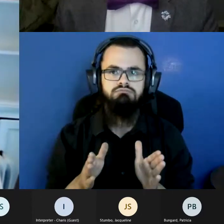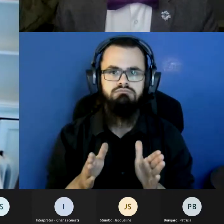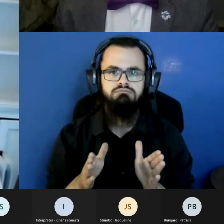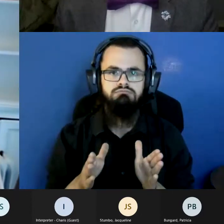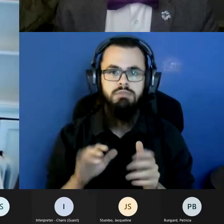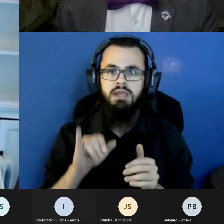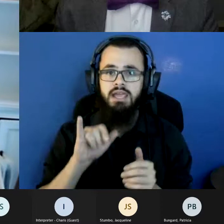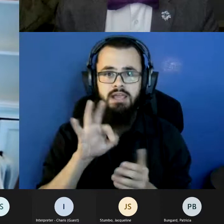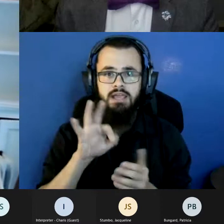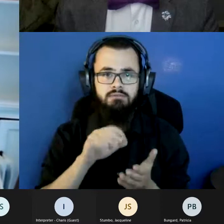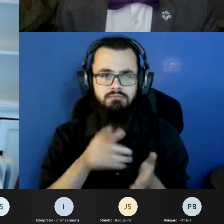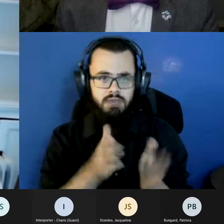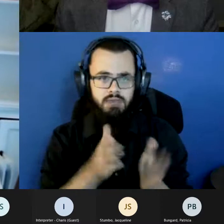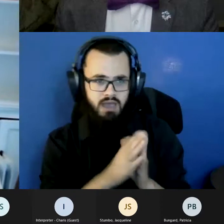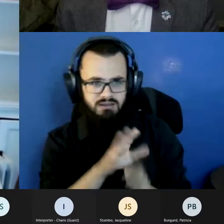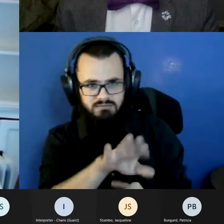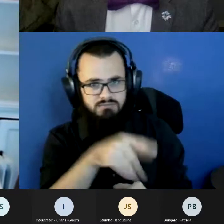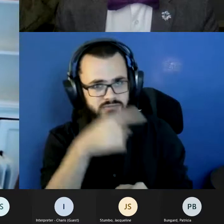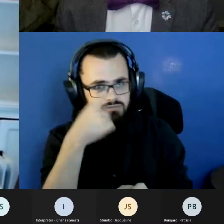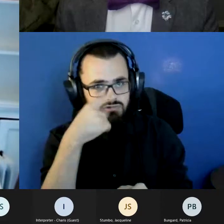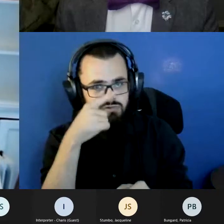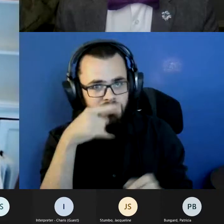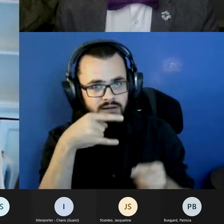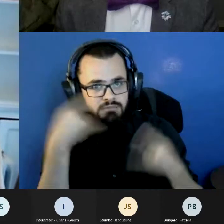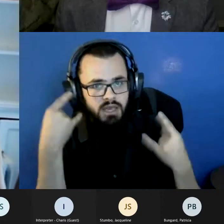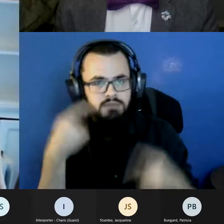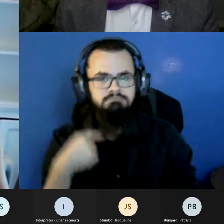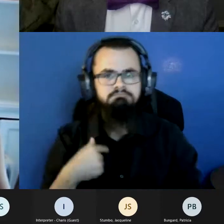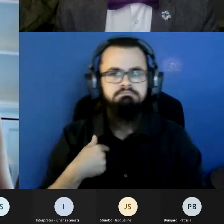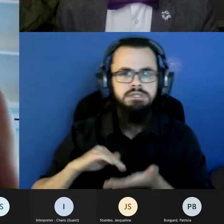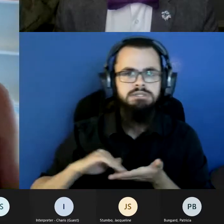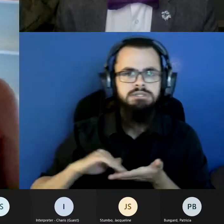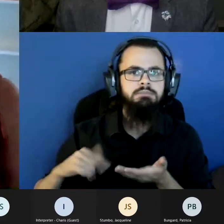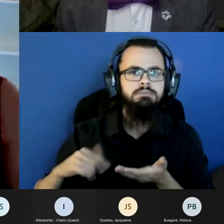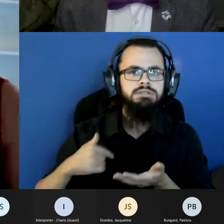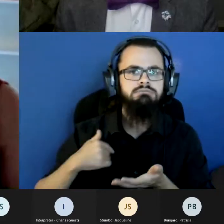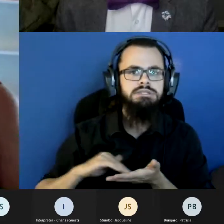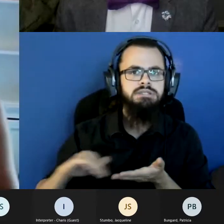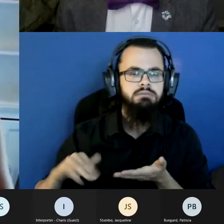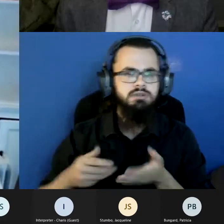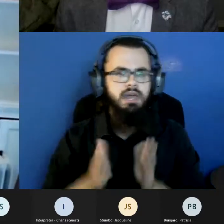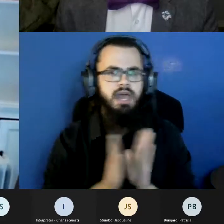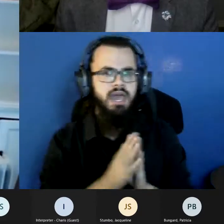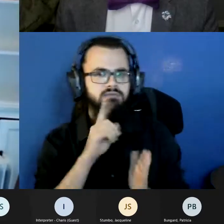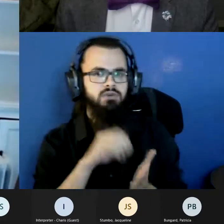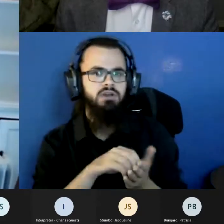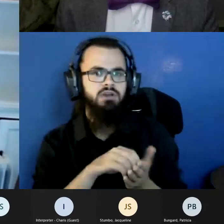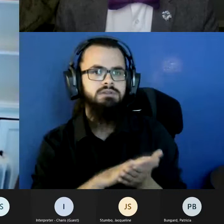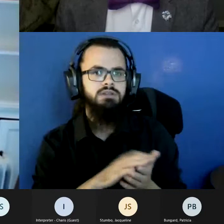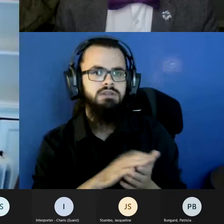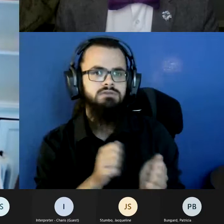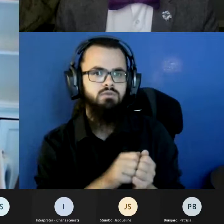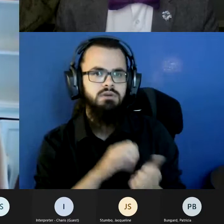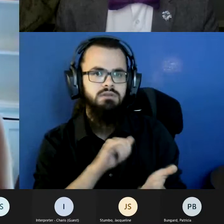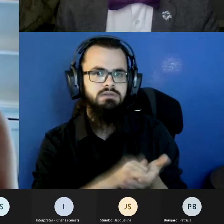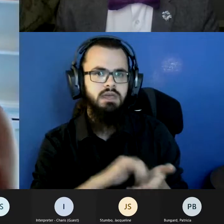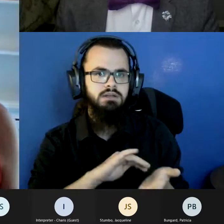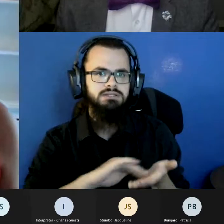been exempted, then I would ask them for documentation of that exemption from